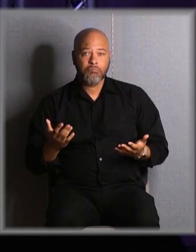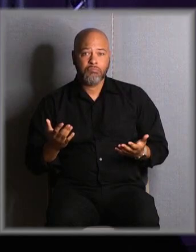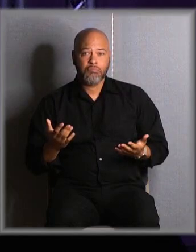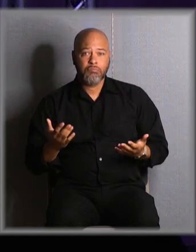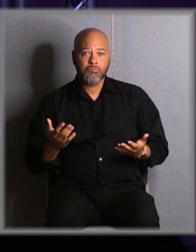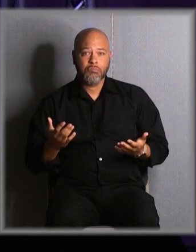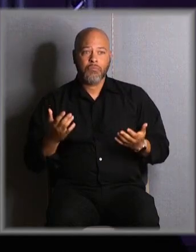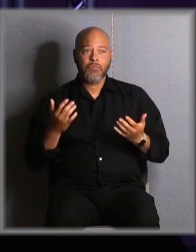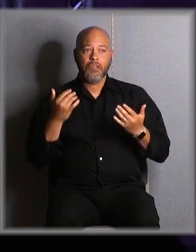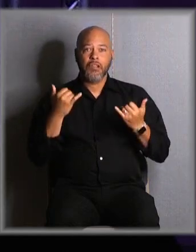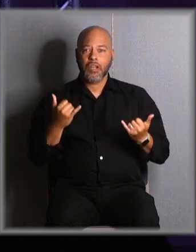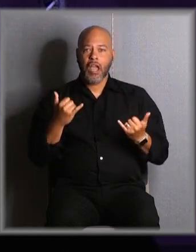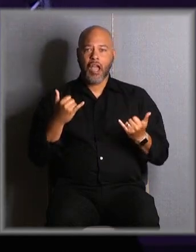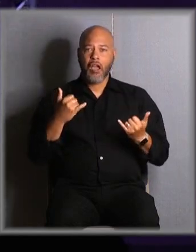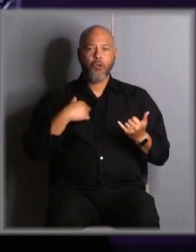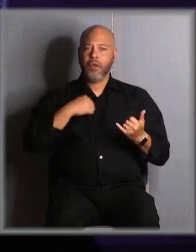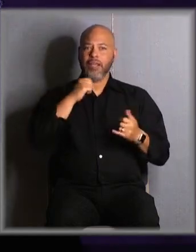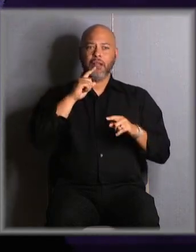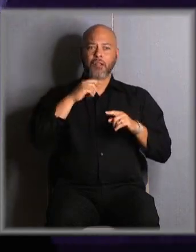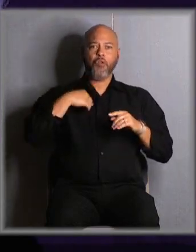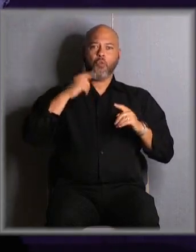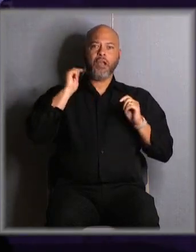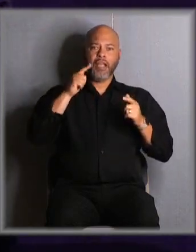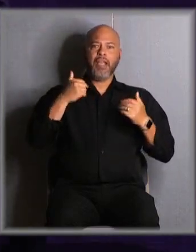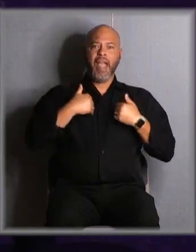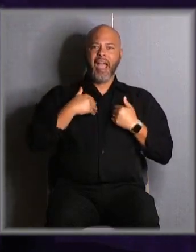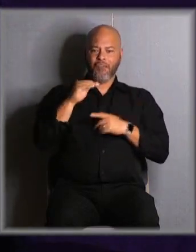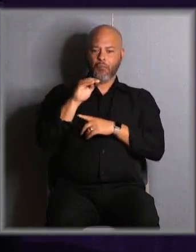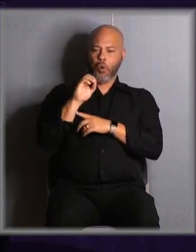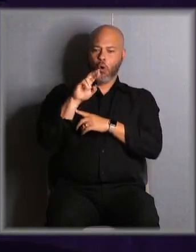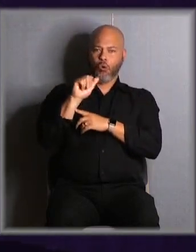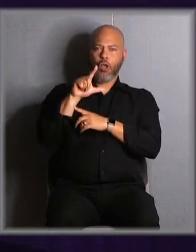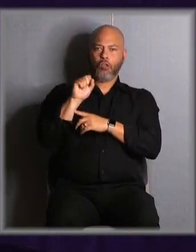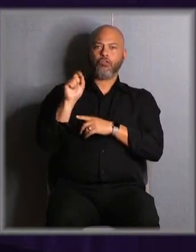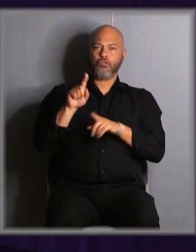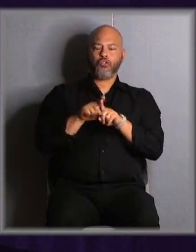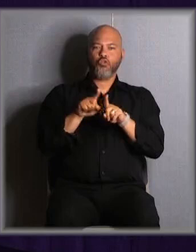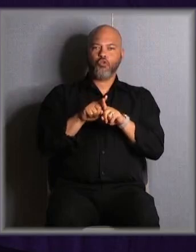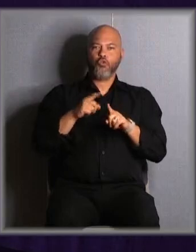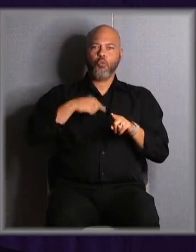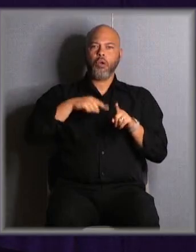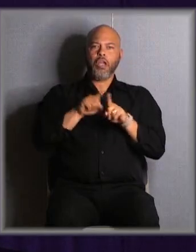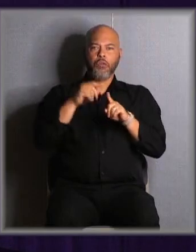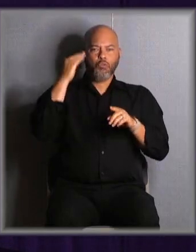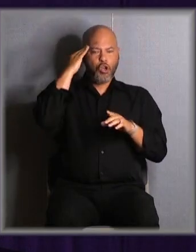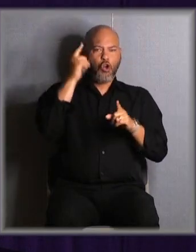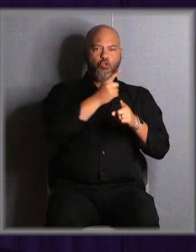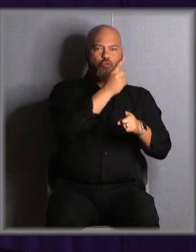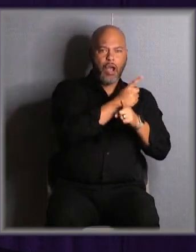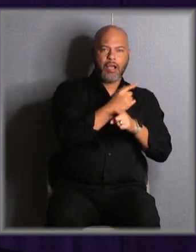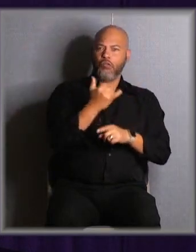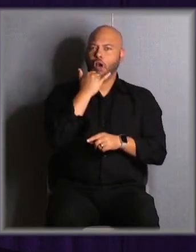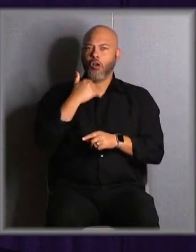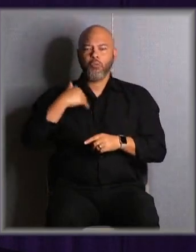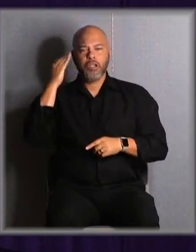Not only are we immortal, but we all have mores. In other words, we're intelligent. We know right from wrong.